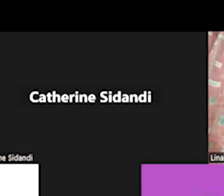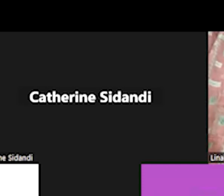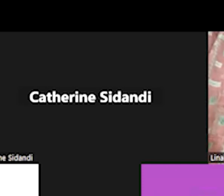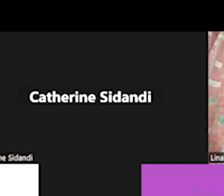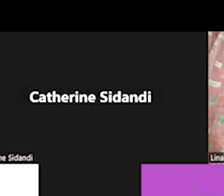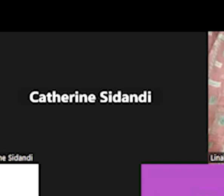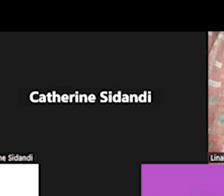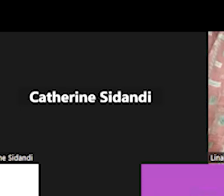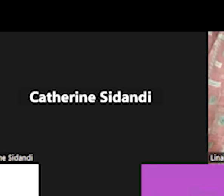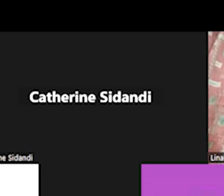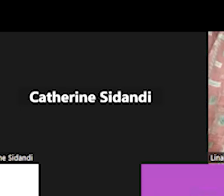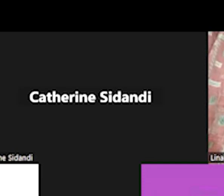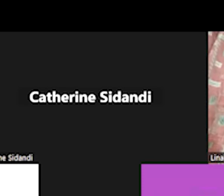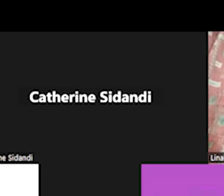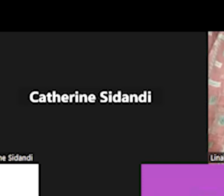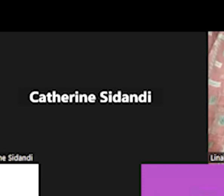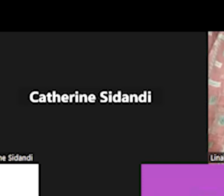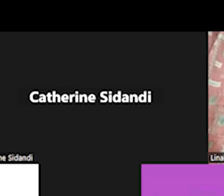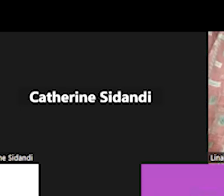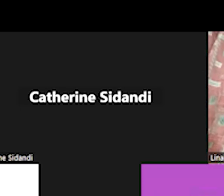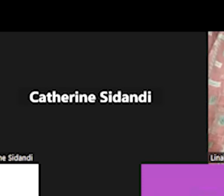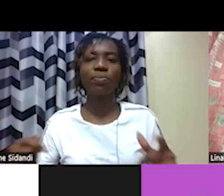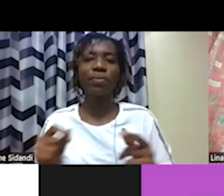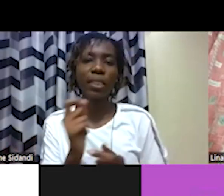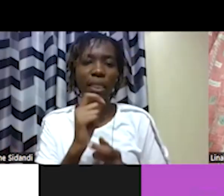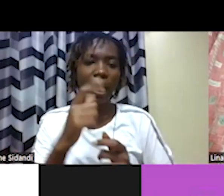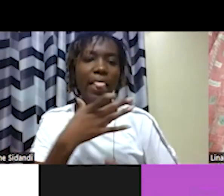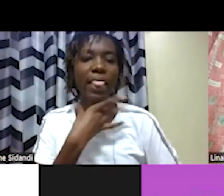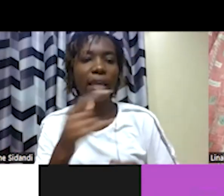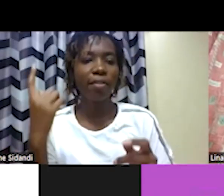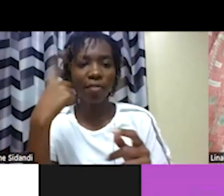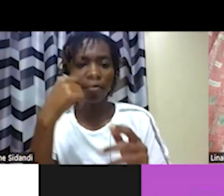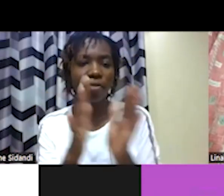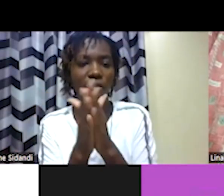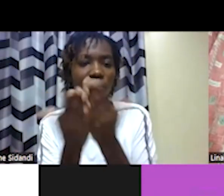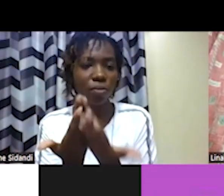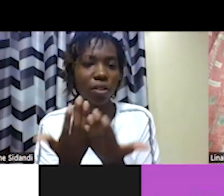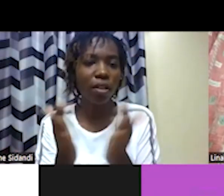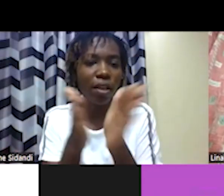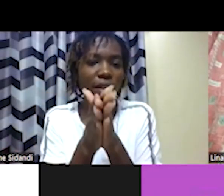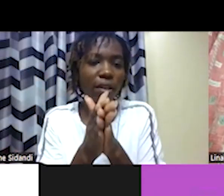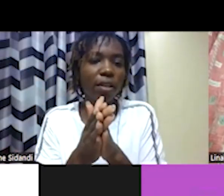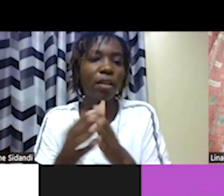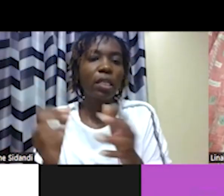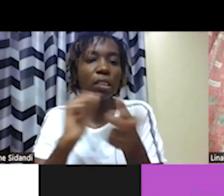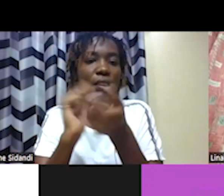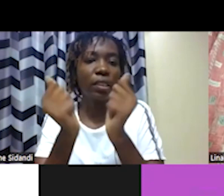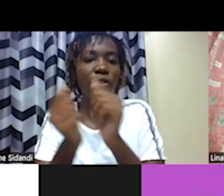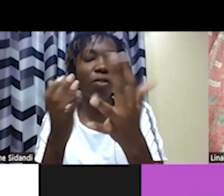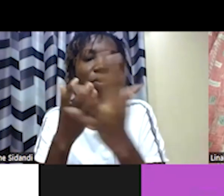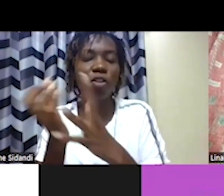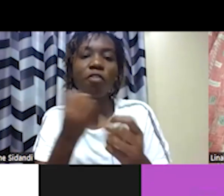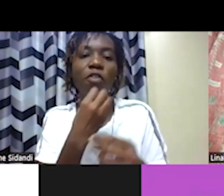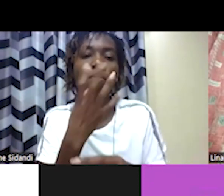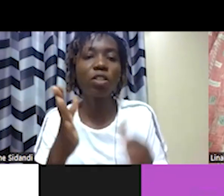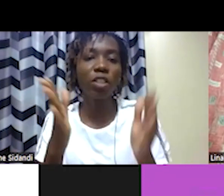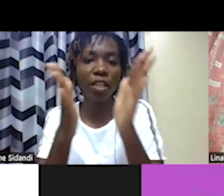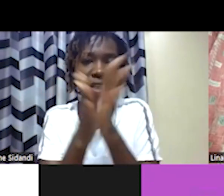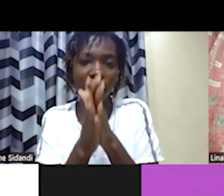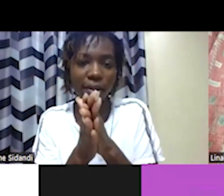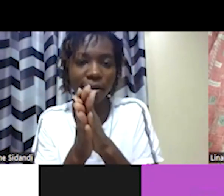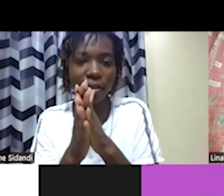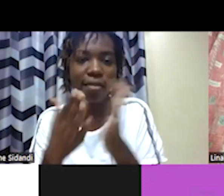on Instagram. Like our Facebook page. Let's keep changing the world through information. Thank you for keeping it here.